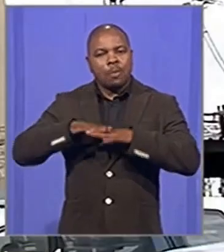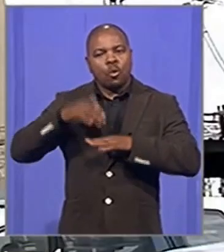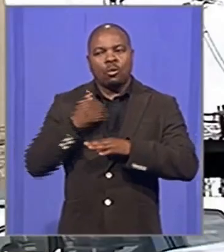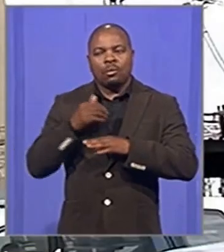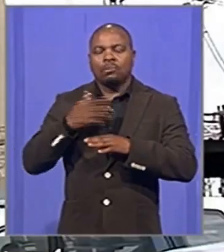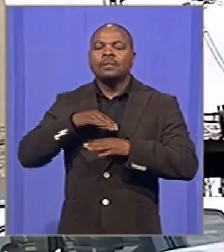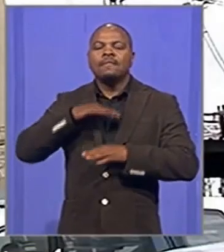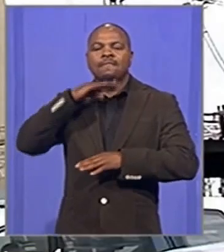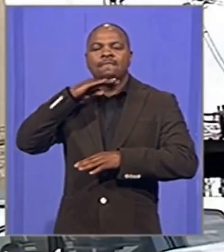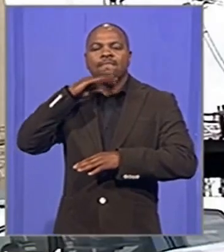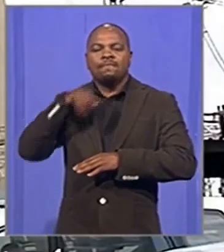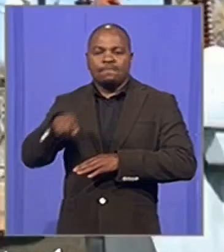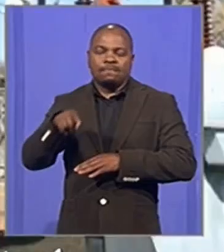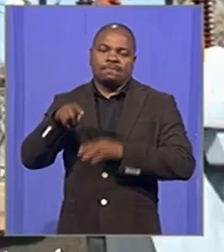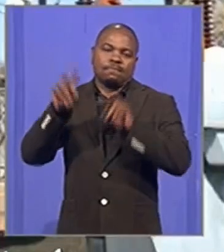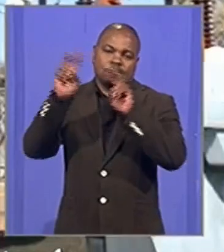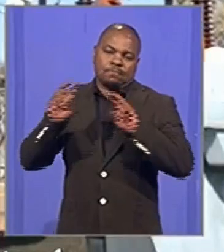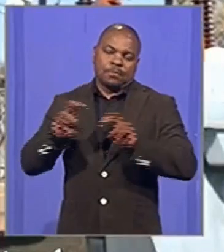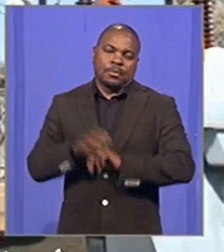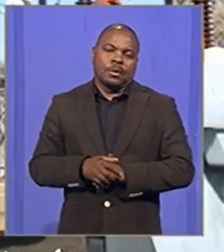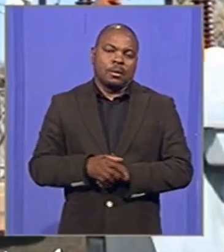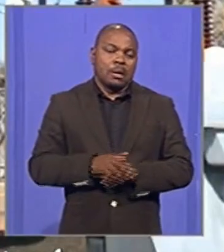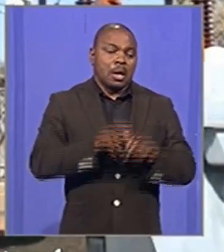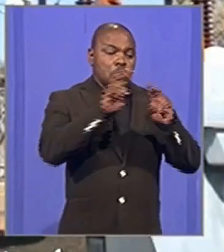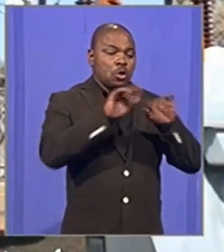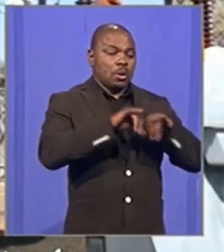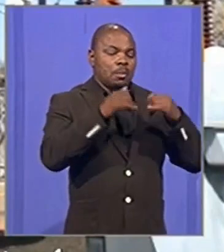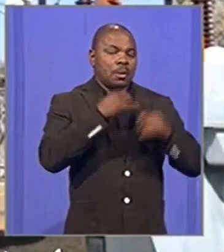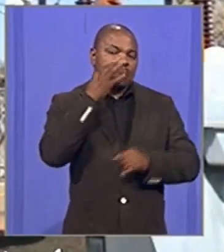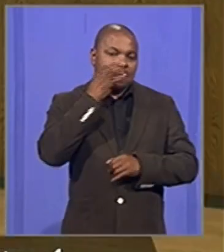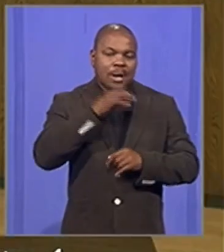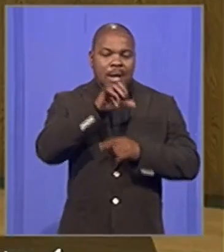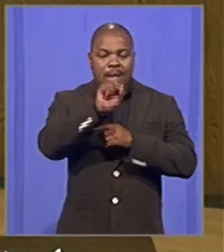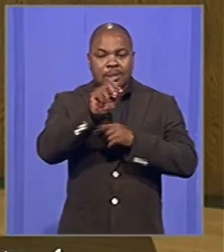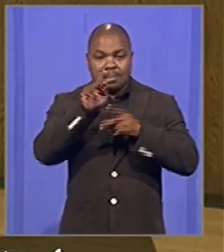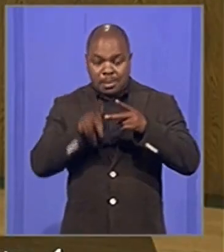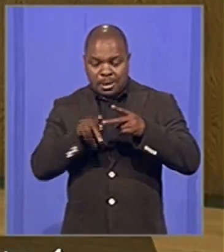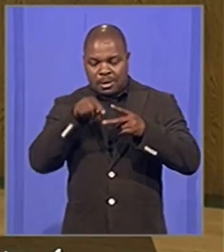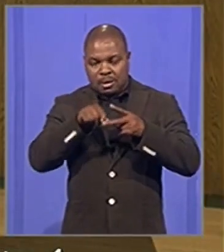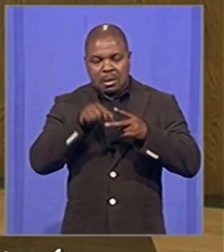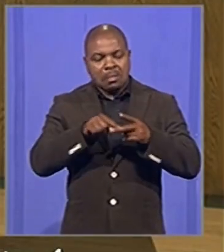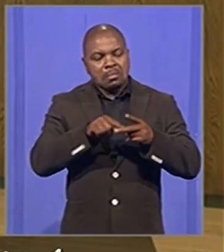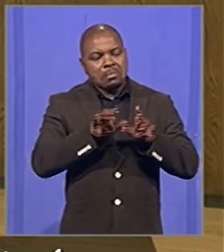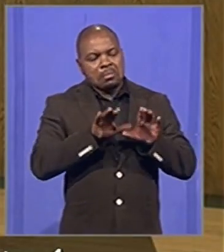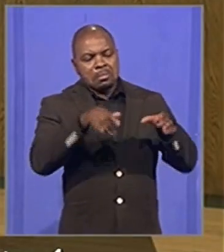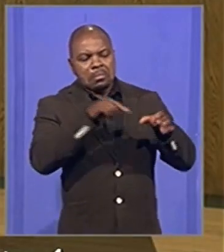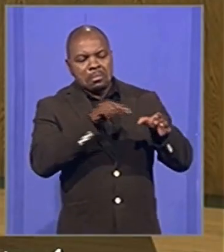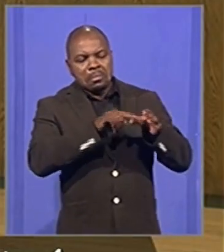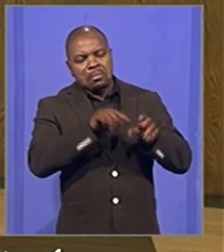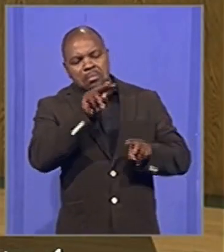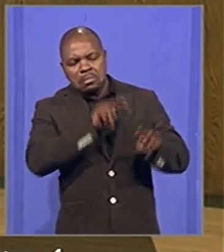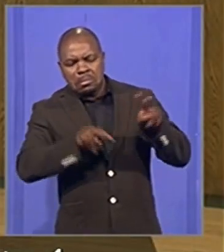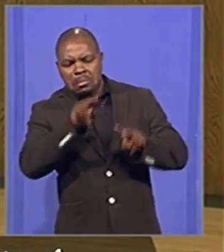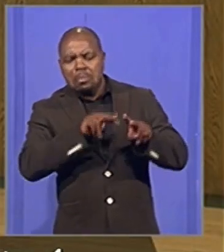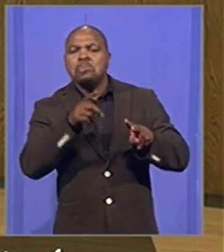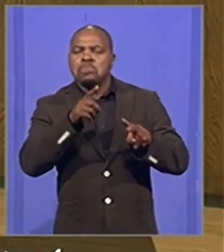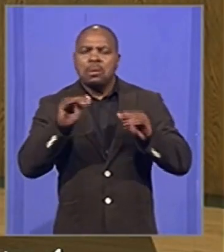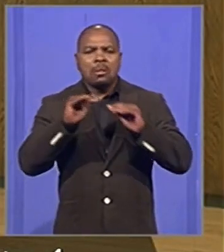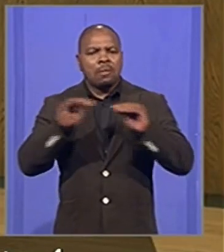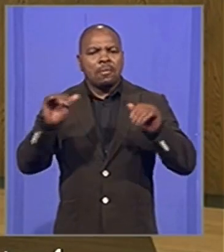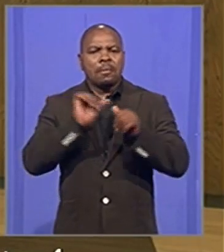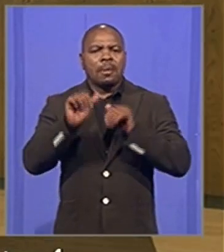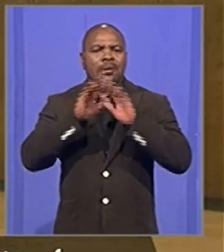reserves. Resa le fo Eskom ya re Standard and Poor e tokafaditse maemo a setlamo a selekanyetso sa kadimo ka magato a